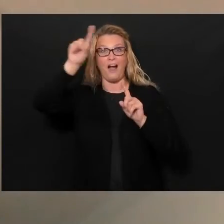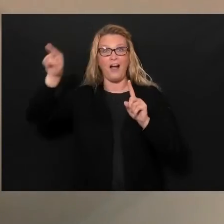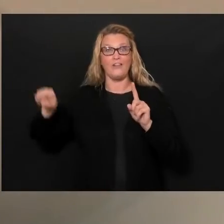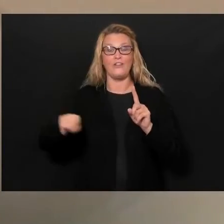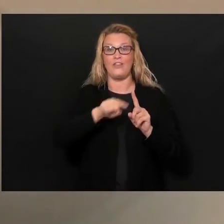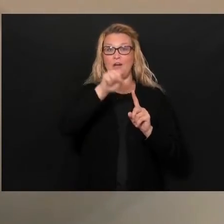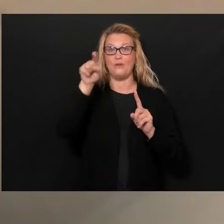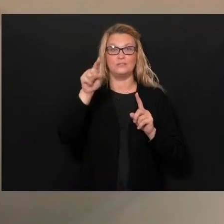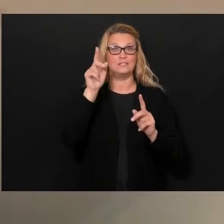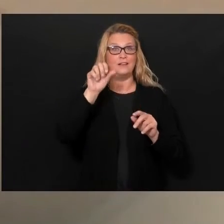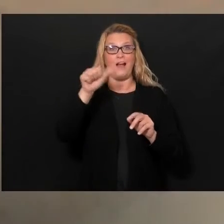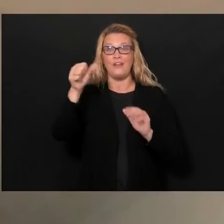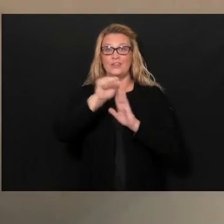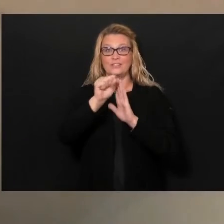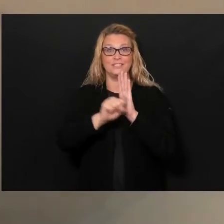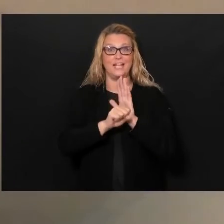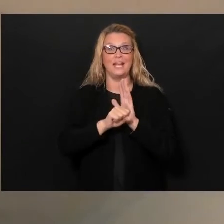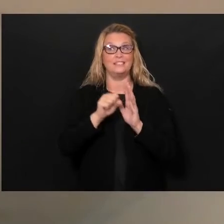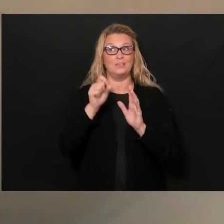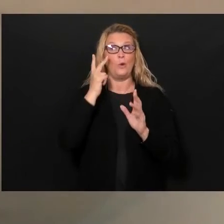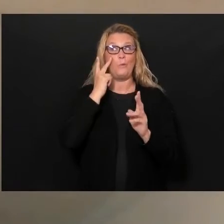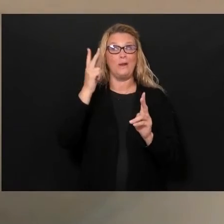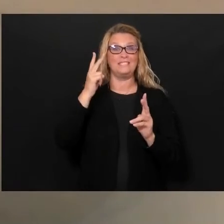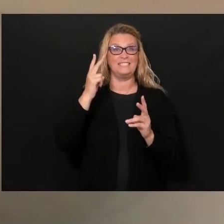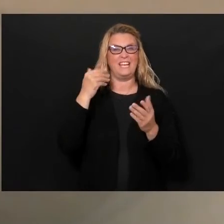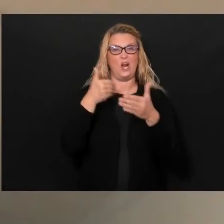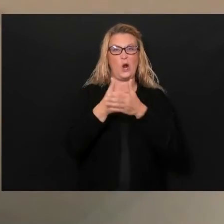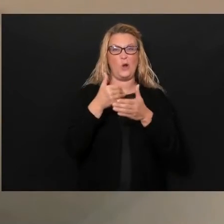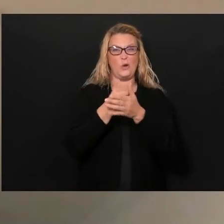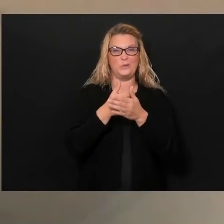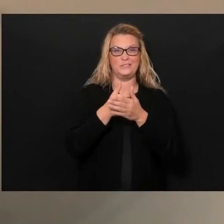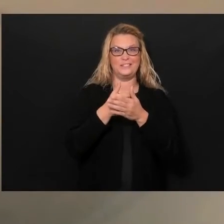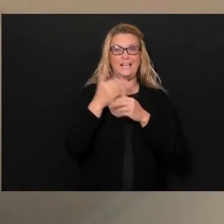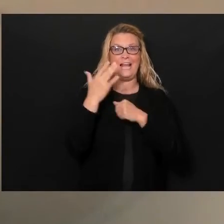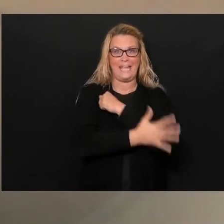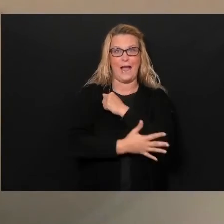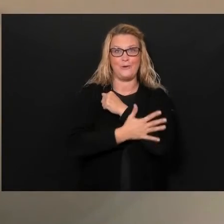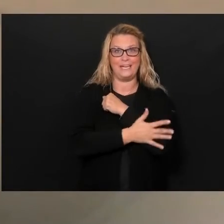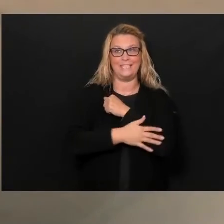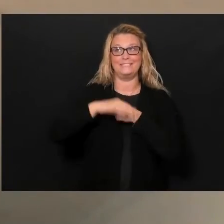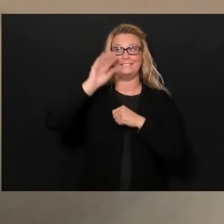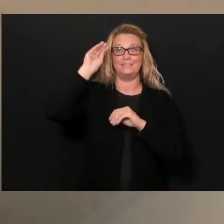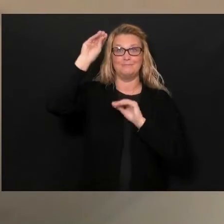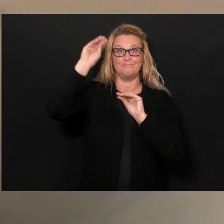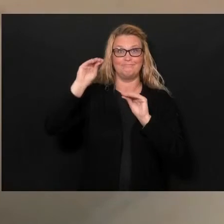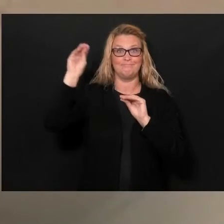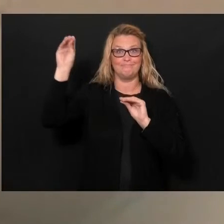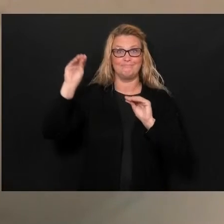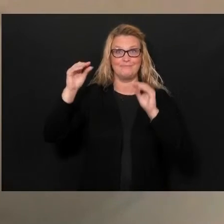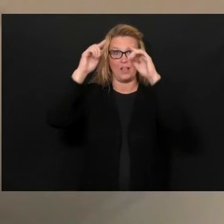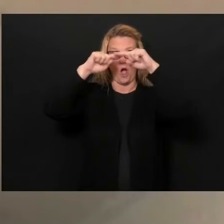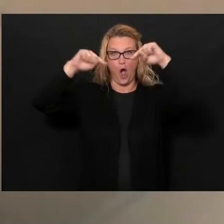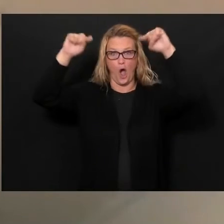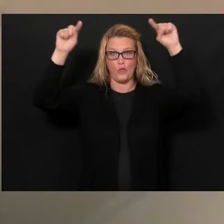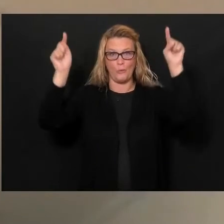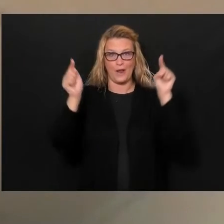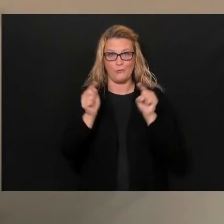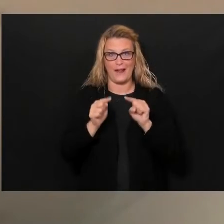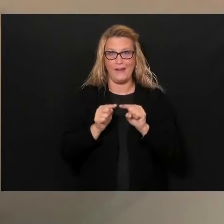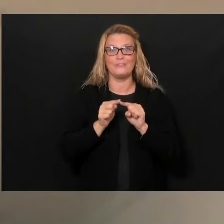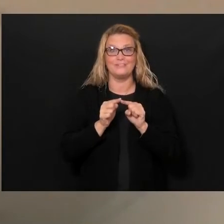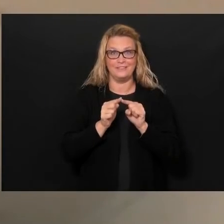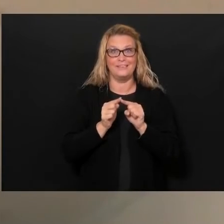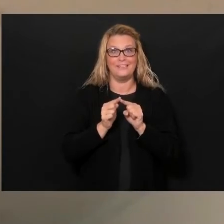of reflection in the counties in West Virginia that border these areas. We see the infection rate that the